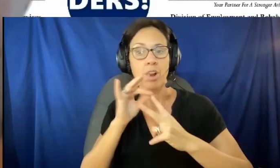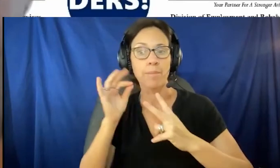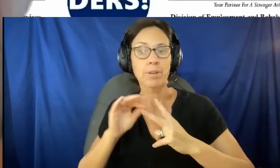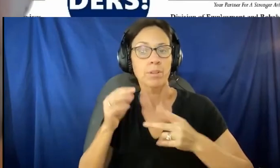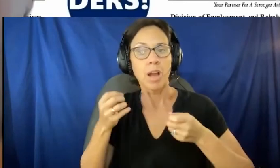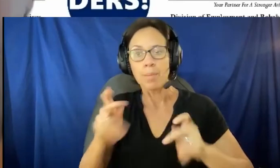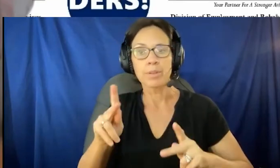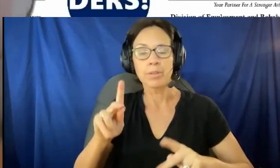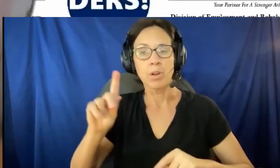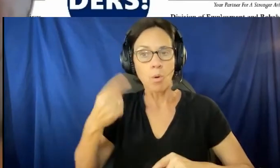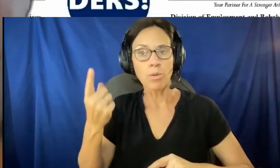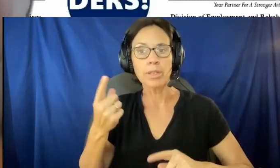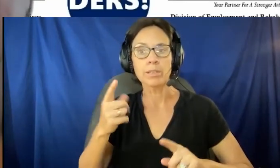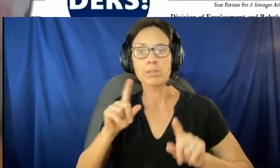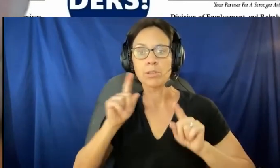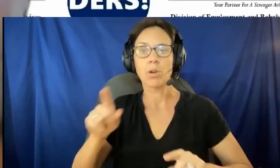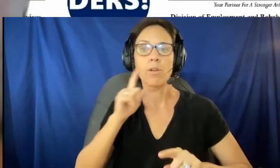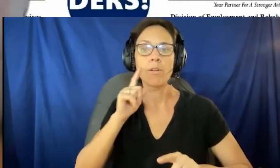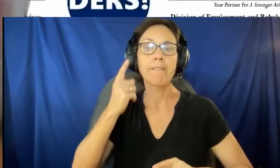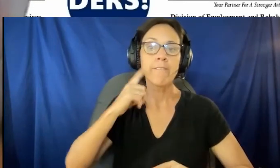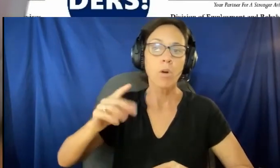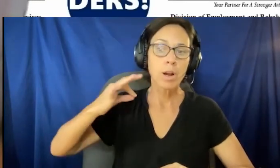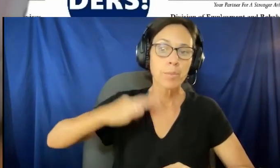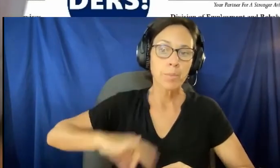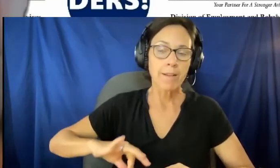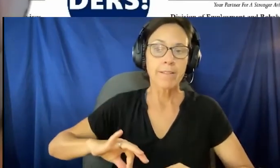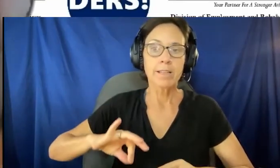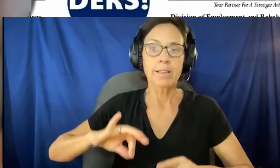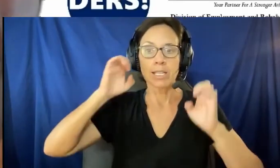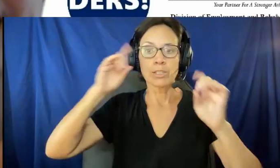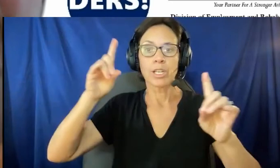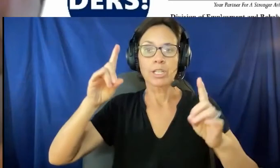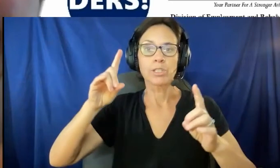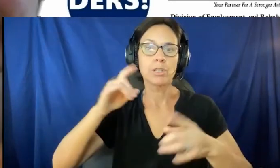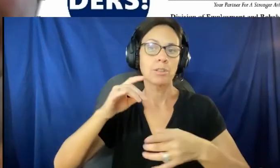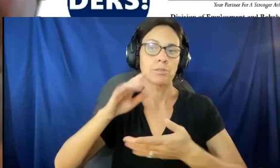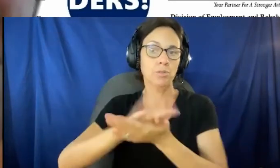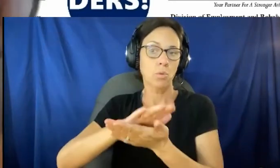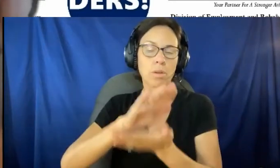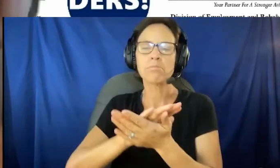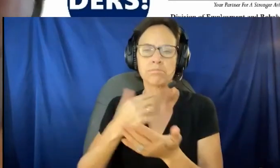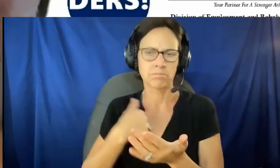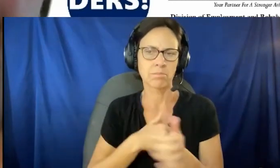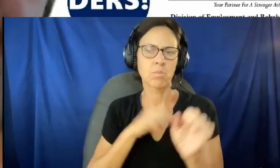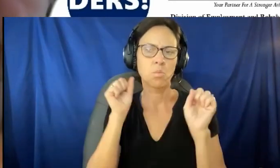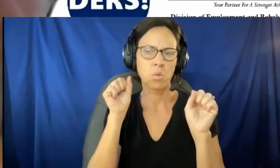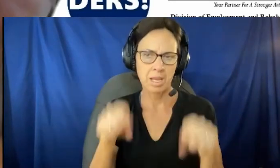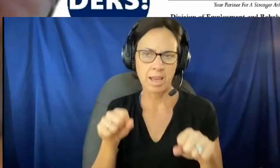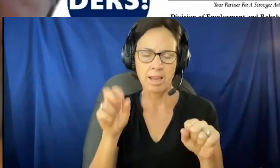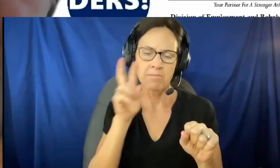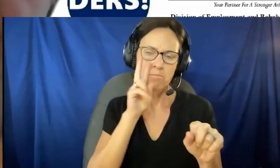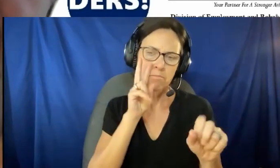to a for-profit educational institution, we can look at that. Now, there is